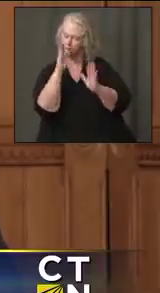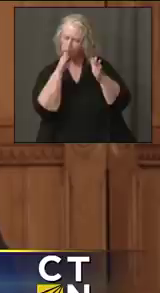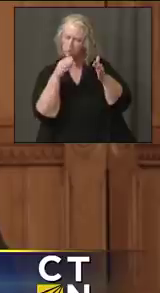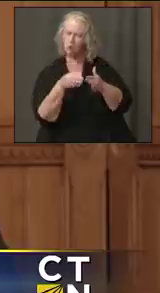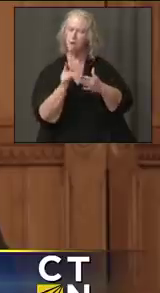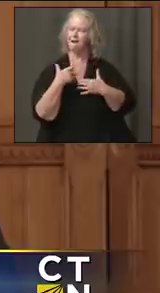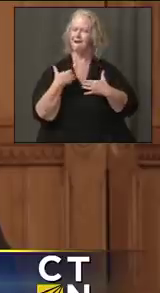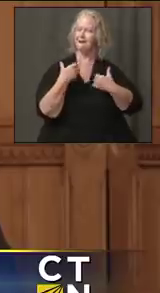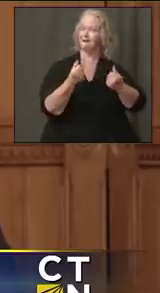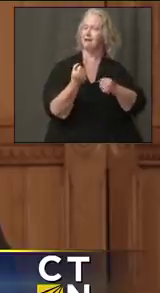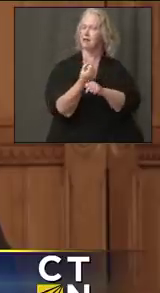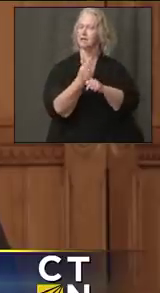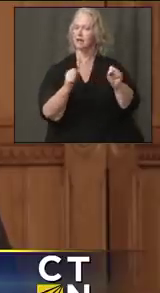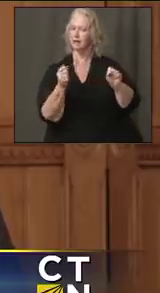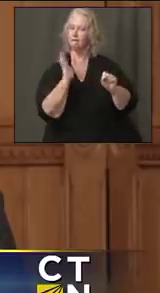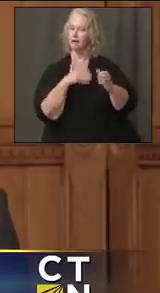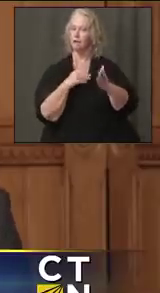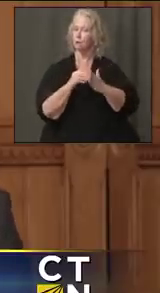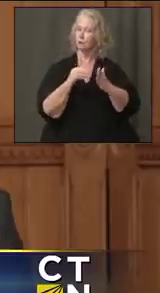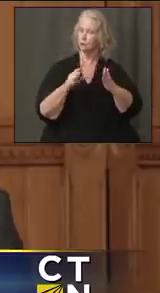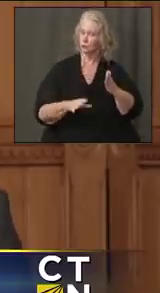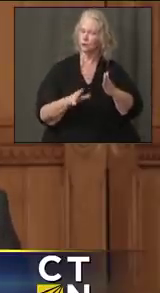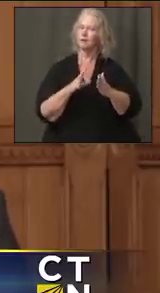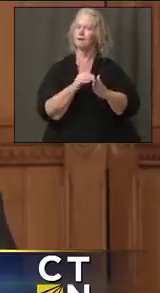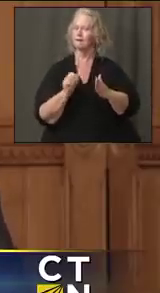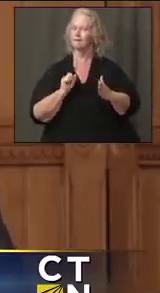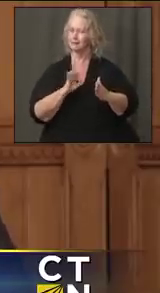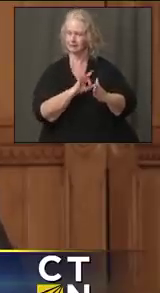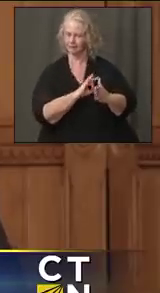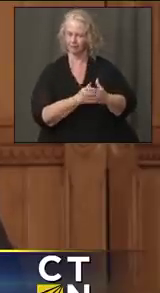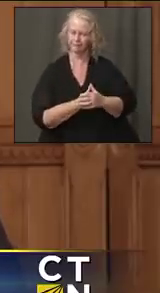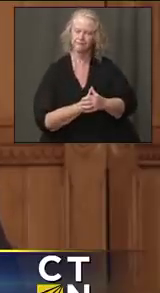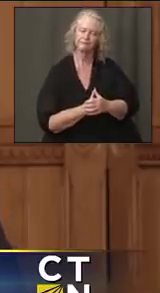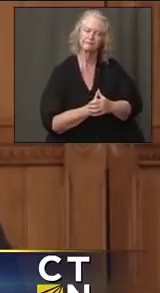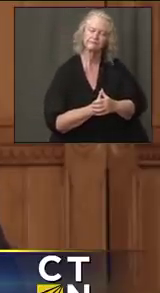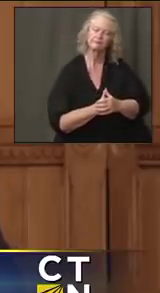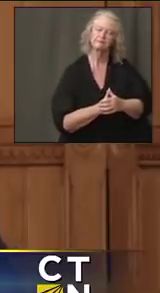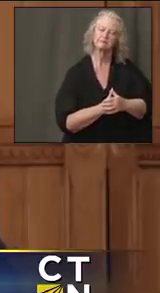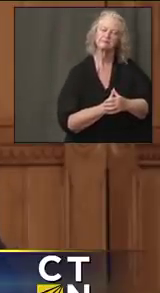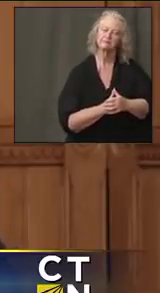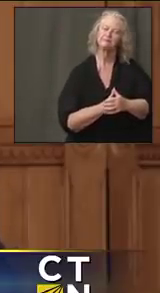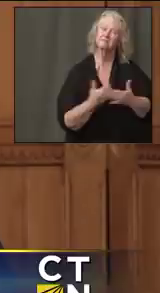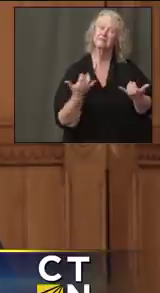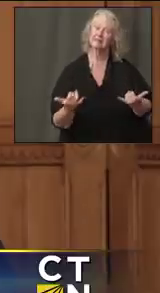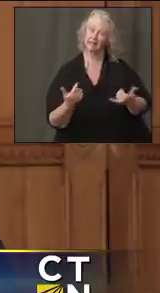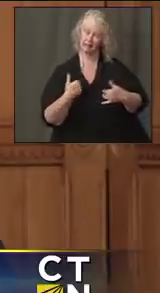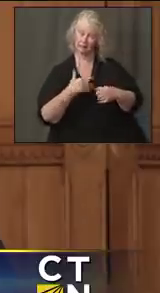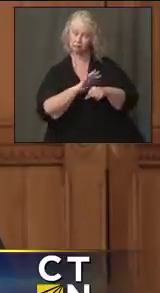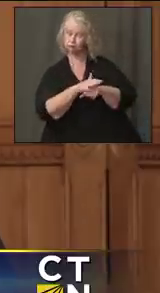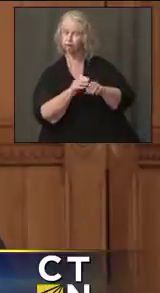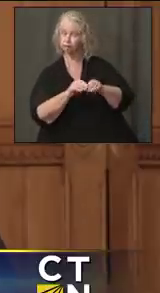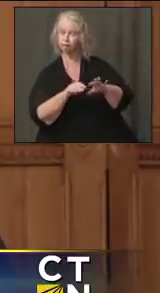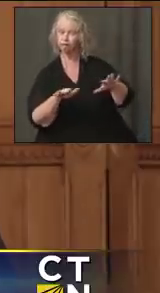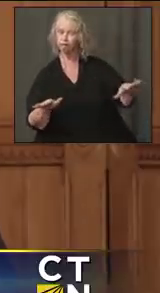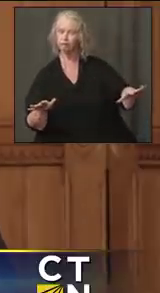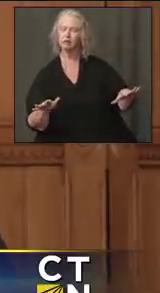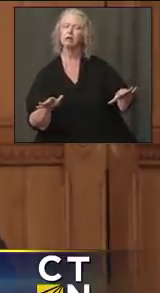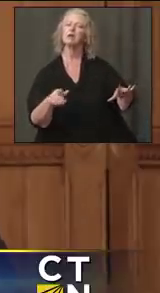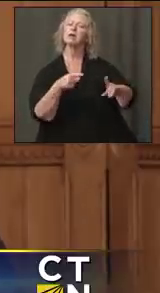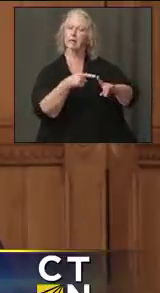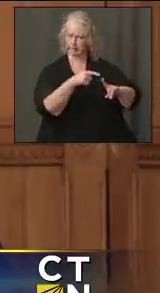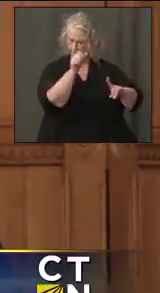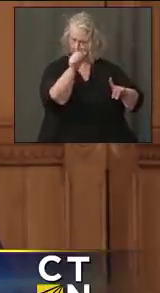staff. First slide, please. While we're in the health pandemic, it's important to recognize that we're also in an